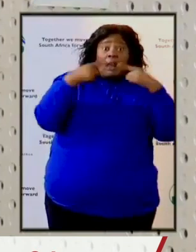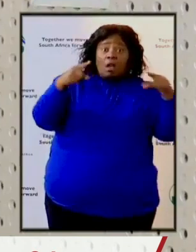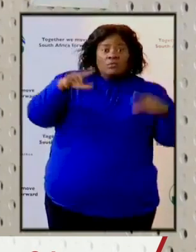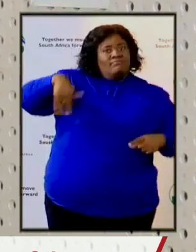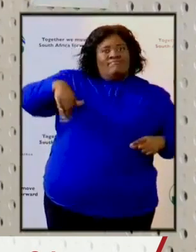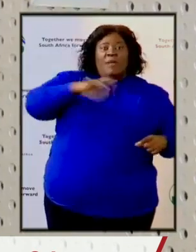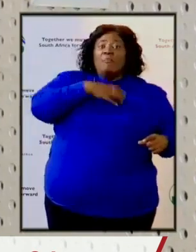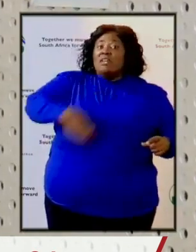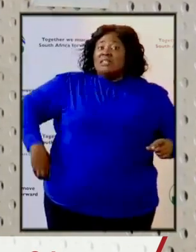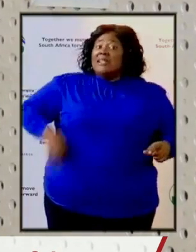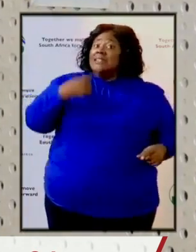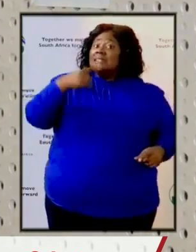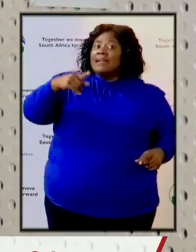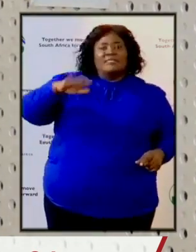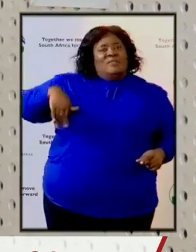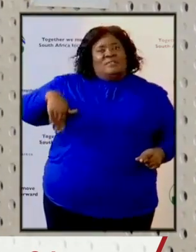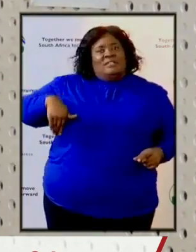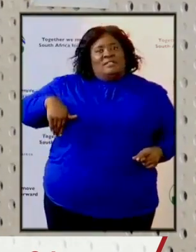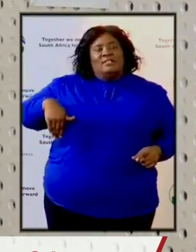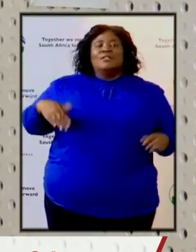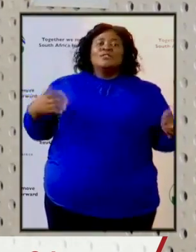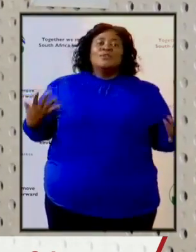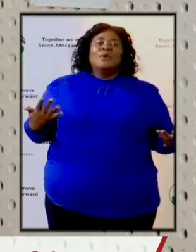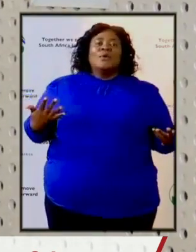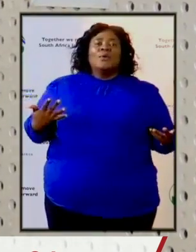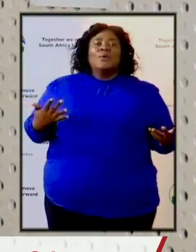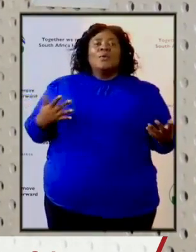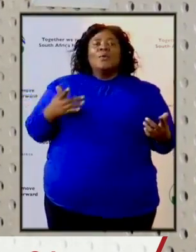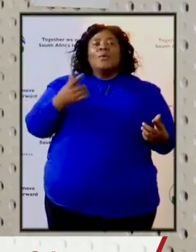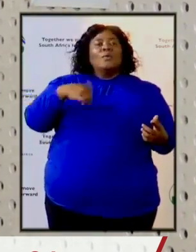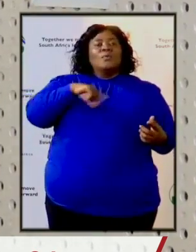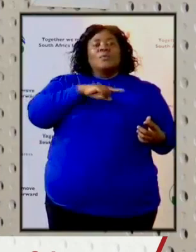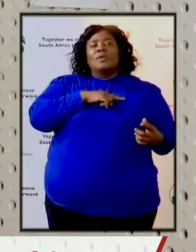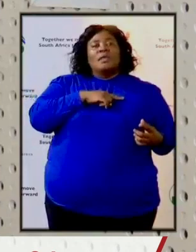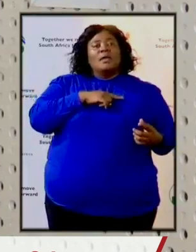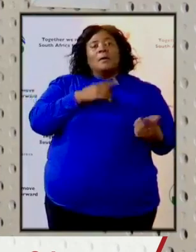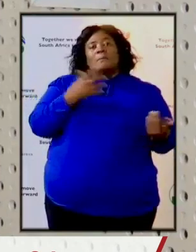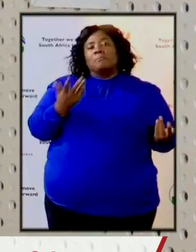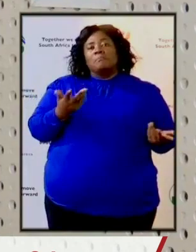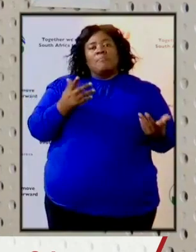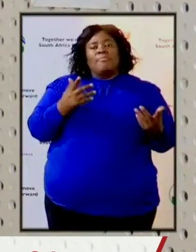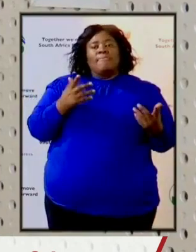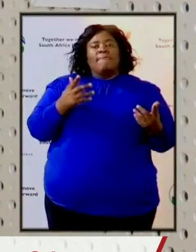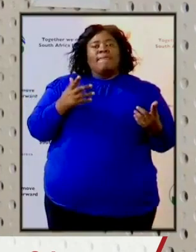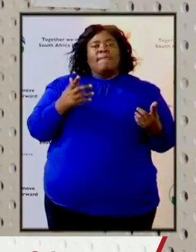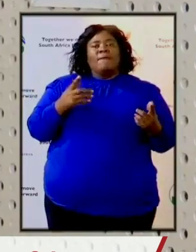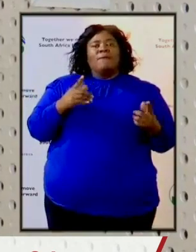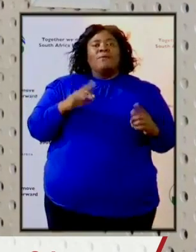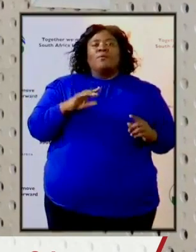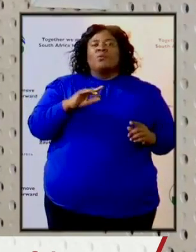president. So we cannot be held accountable for